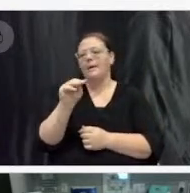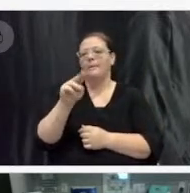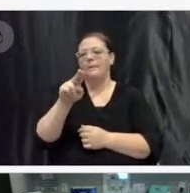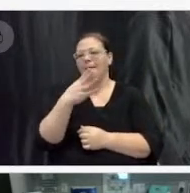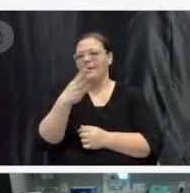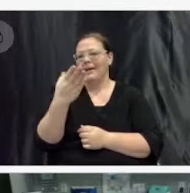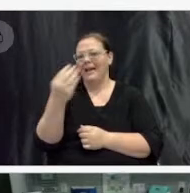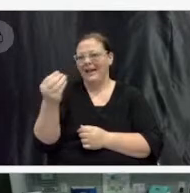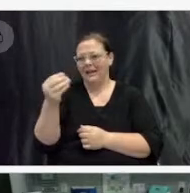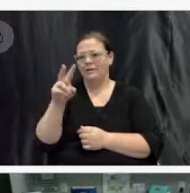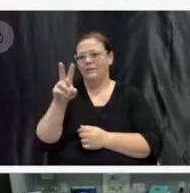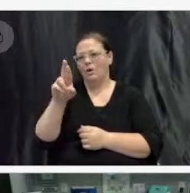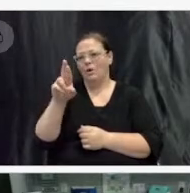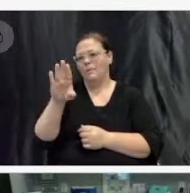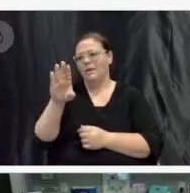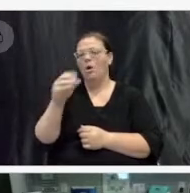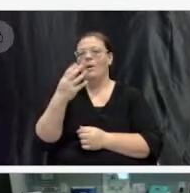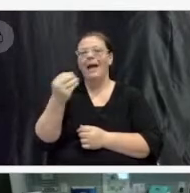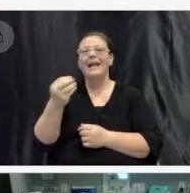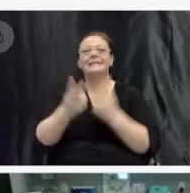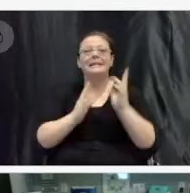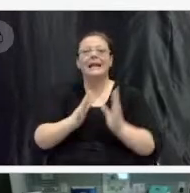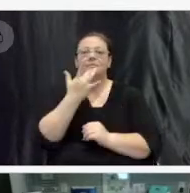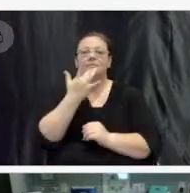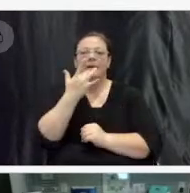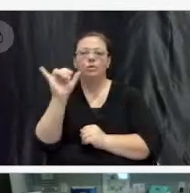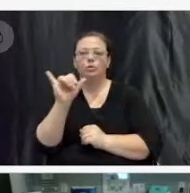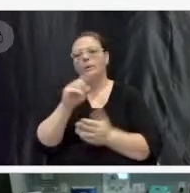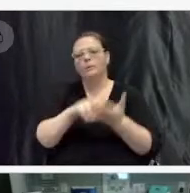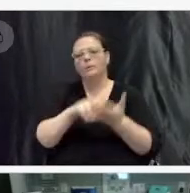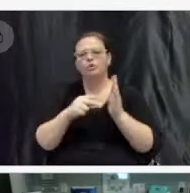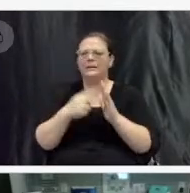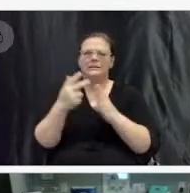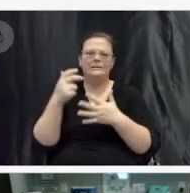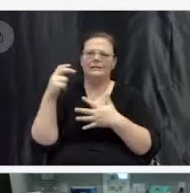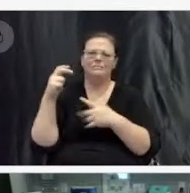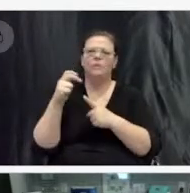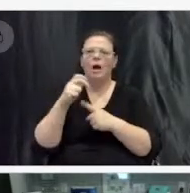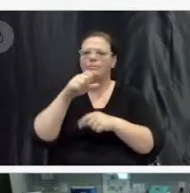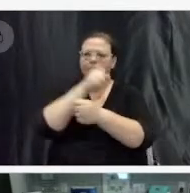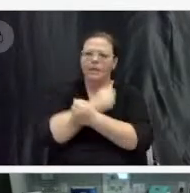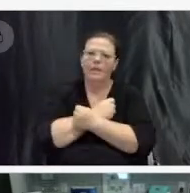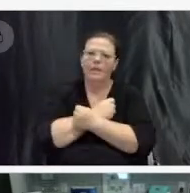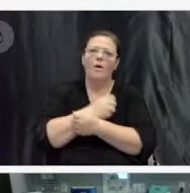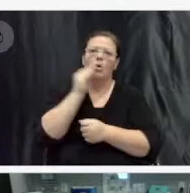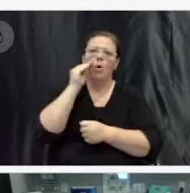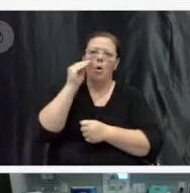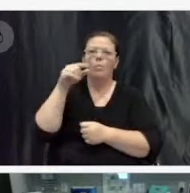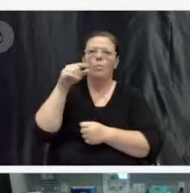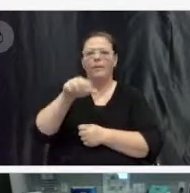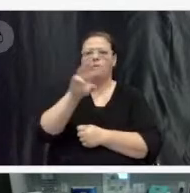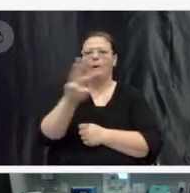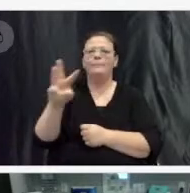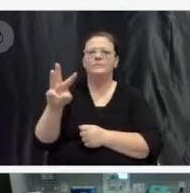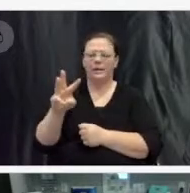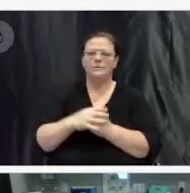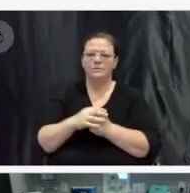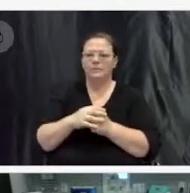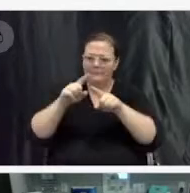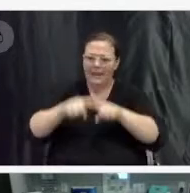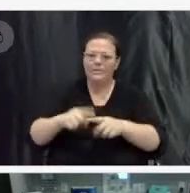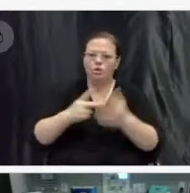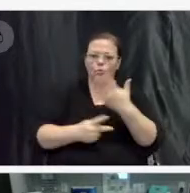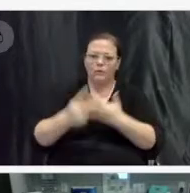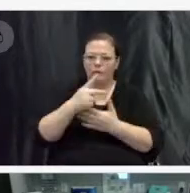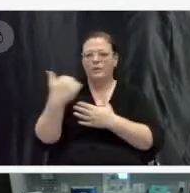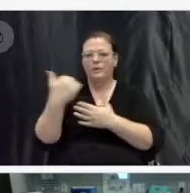also listed as a guest favorite, meaning it is one of the most loved homes on Airbnb based on ratings, reviews, and reliability. I wanted to